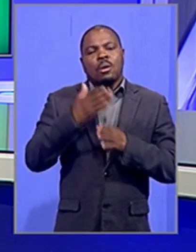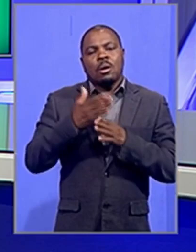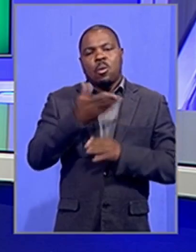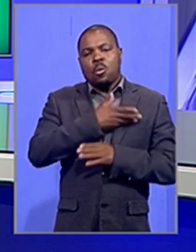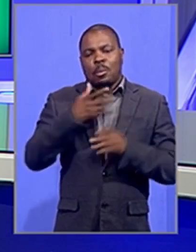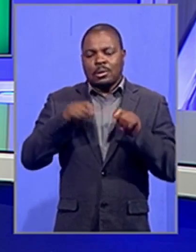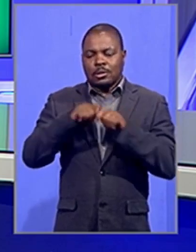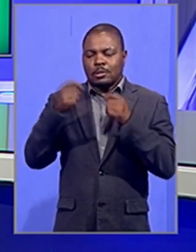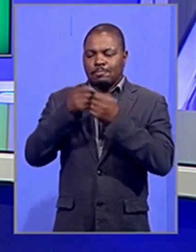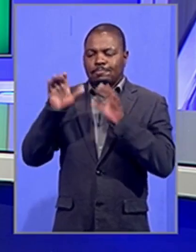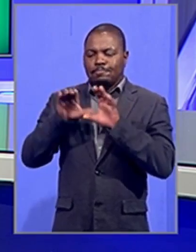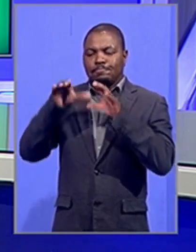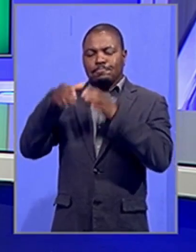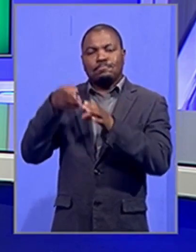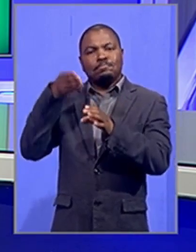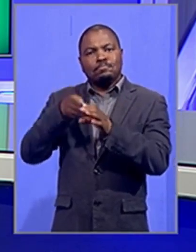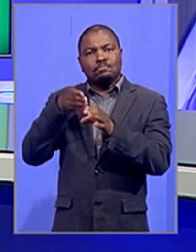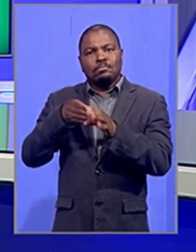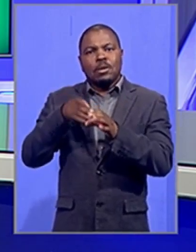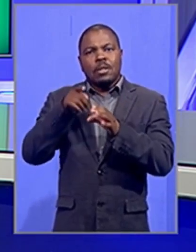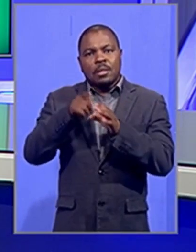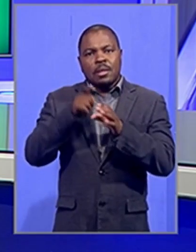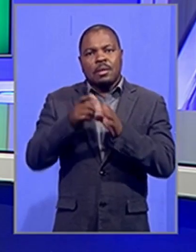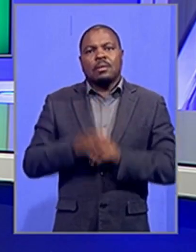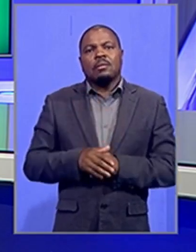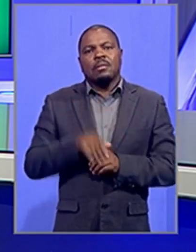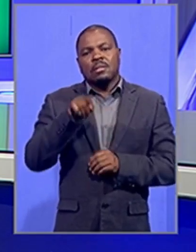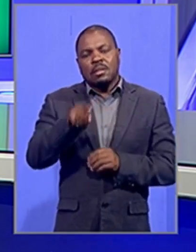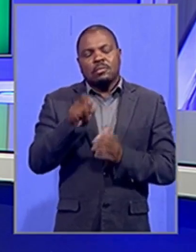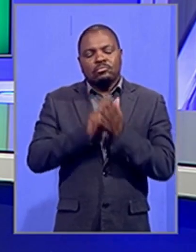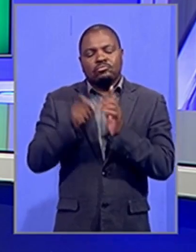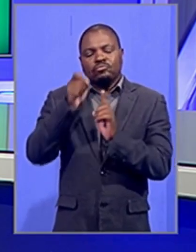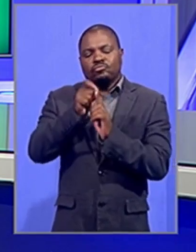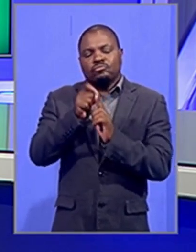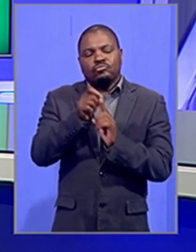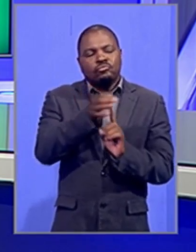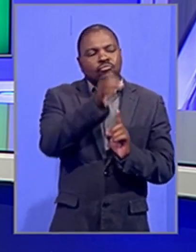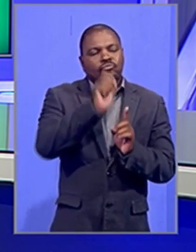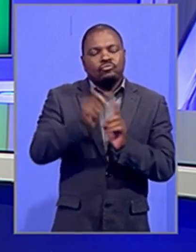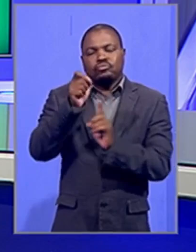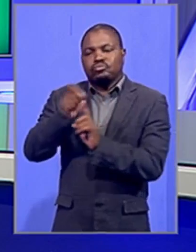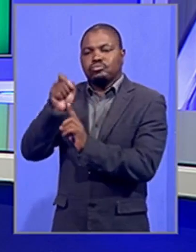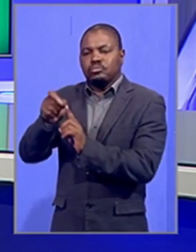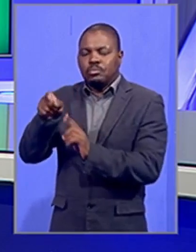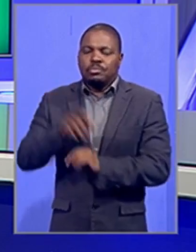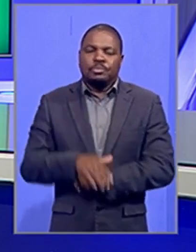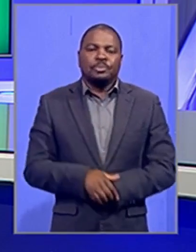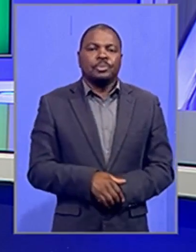basadi wa ANC se bego se swere tirelo ba tšhomile dikerese.